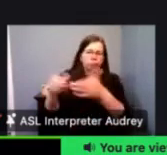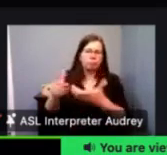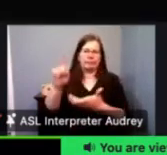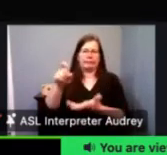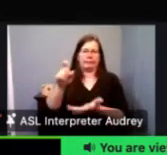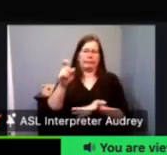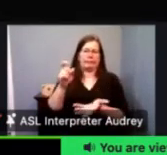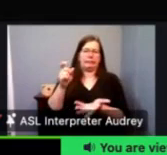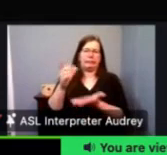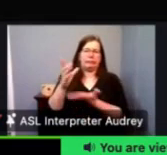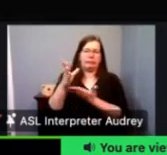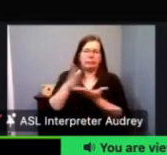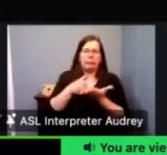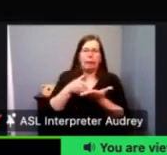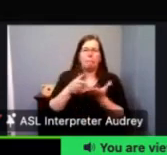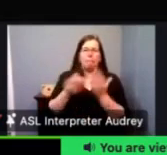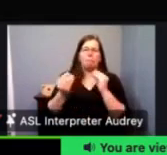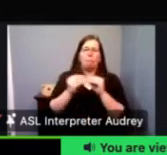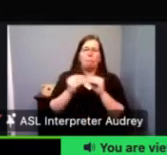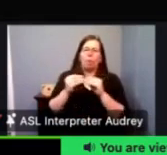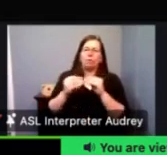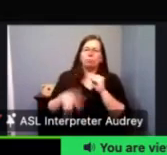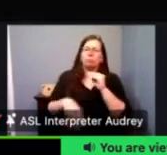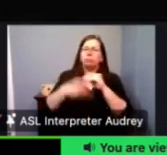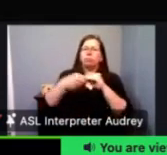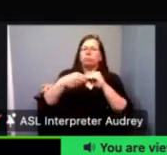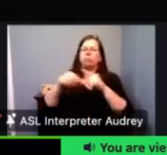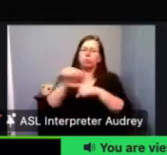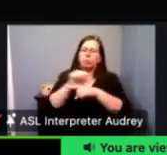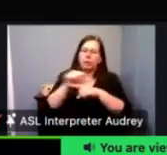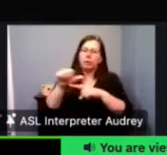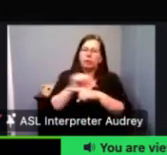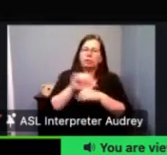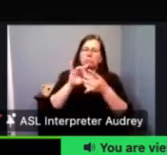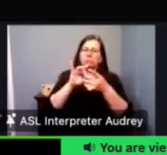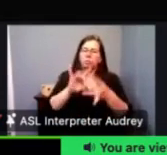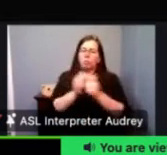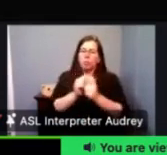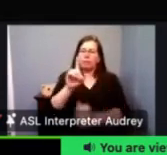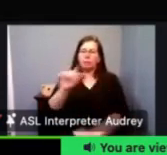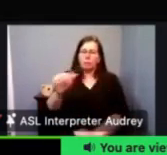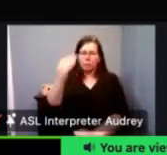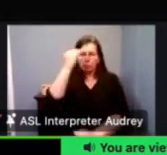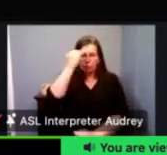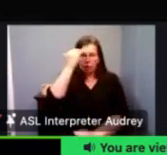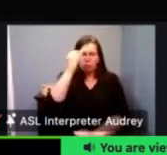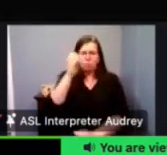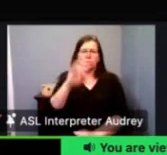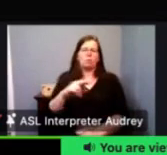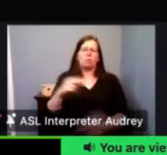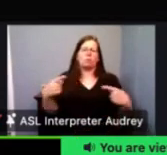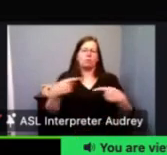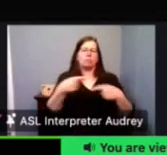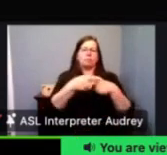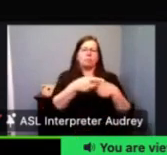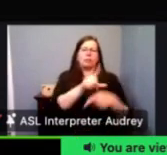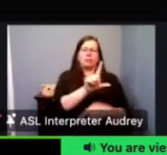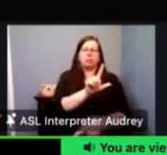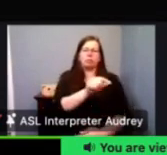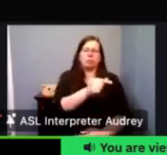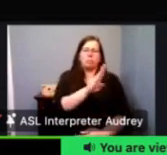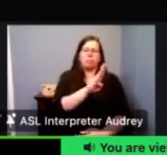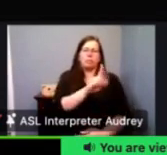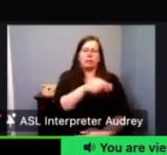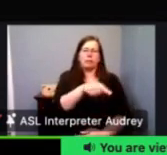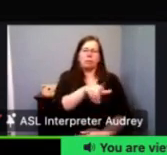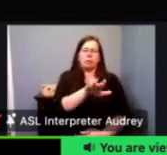use some more training on disability awareness, or even the intersections of LGBTQIA